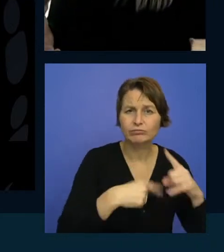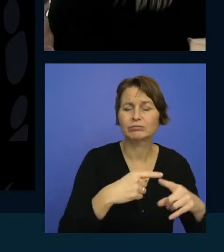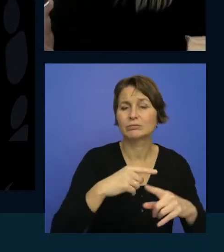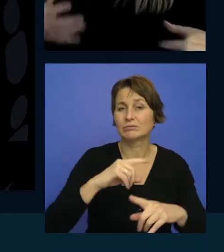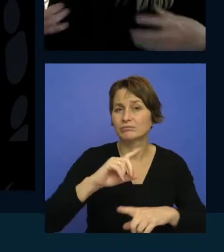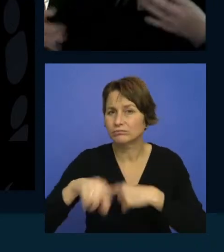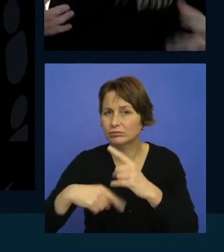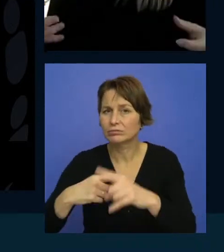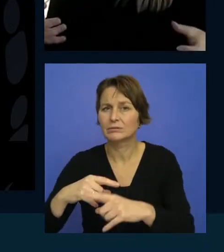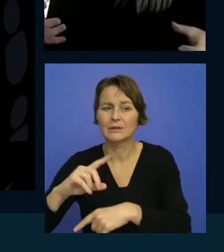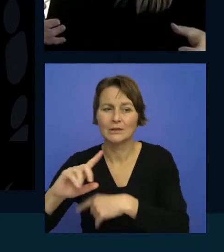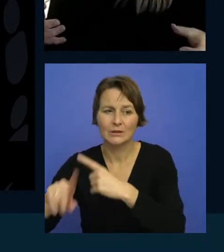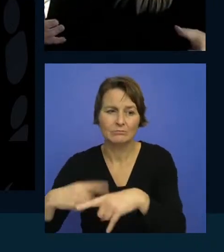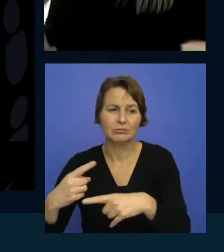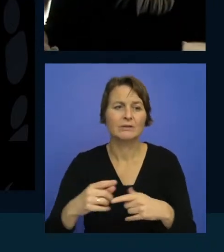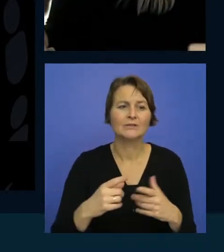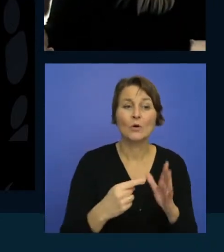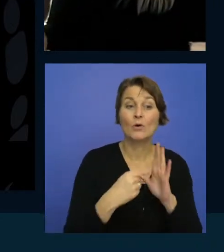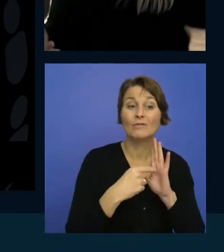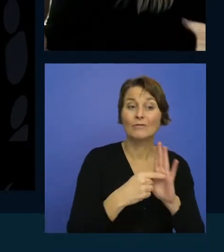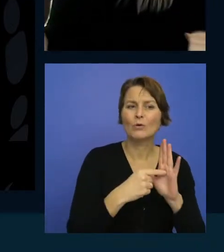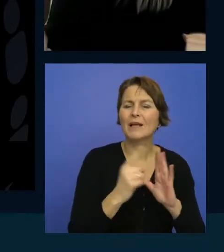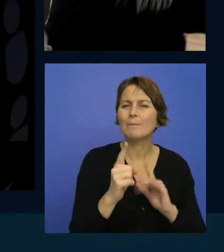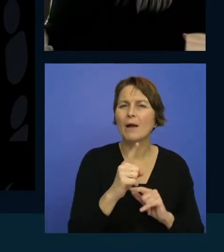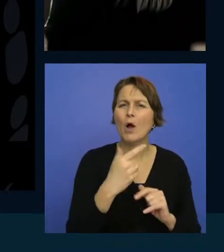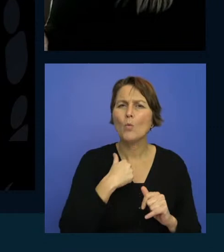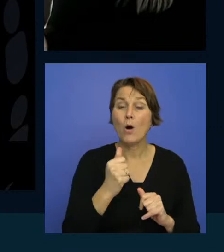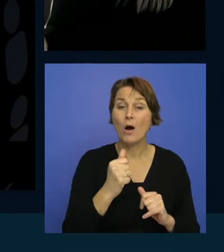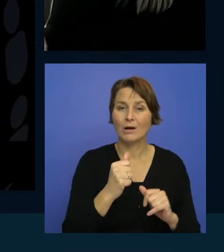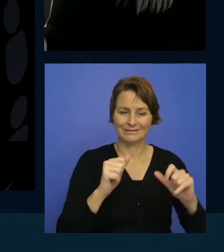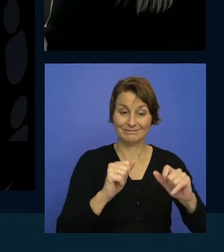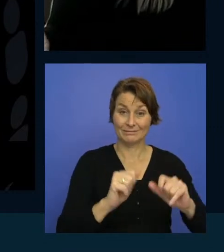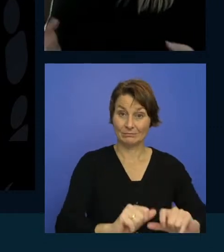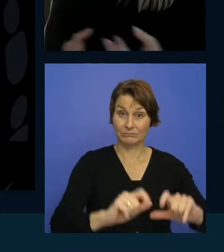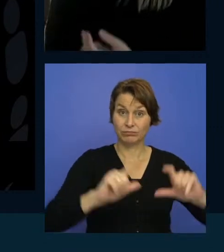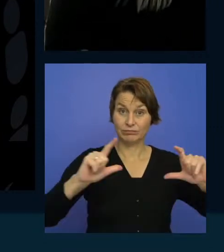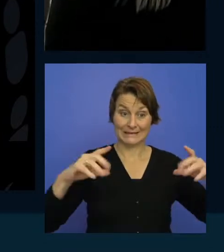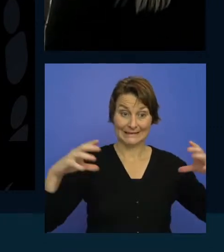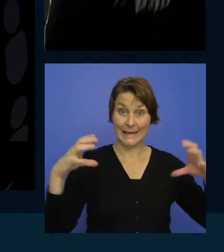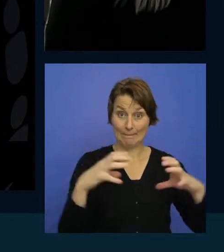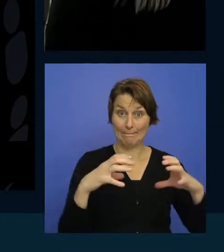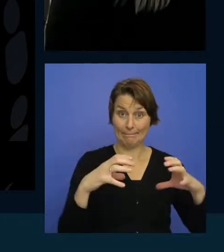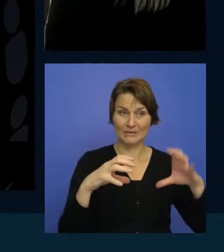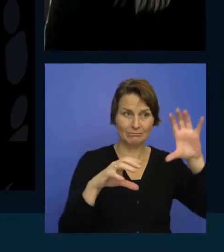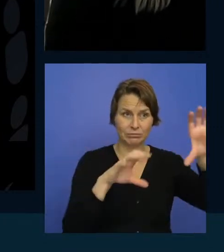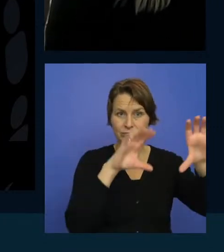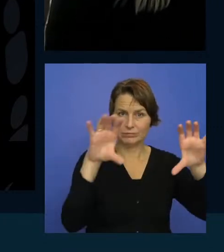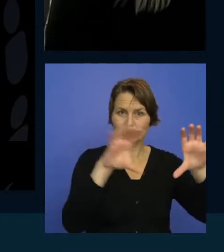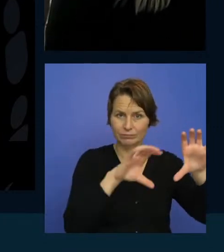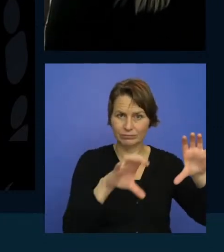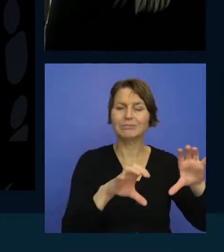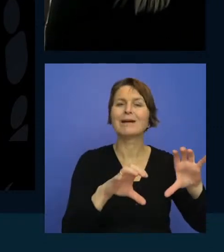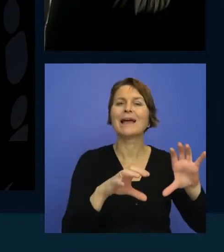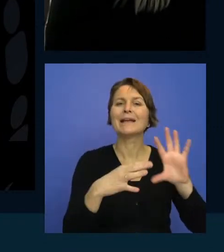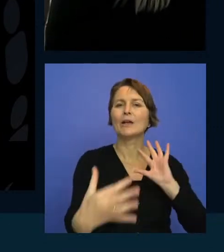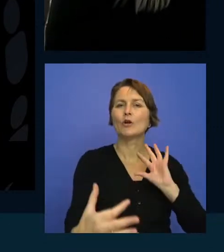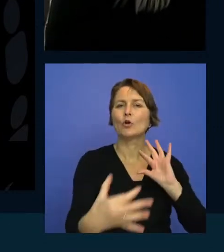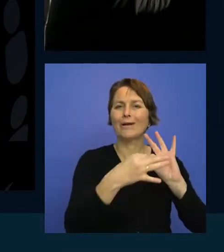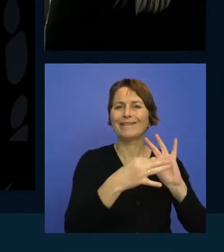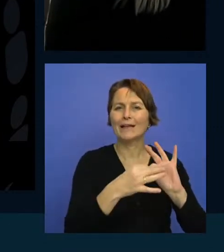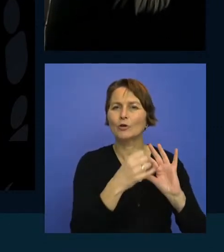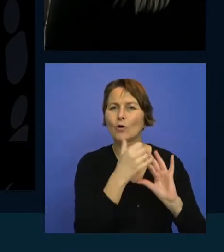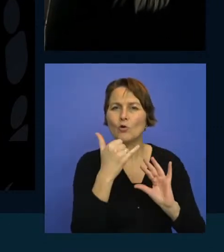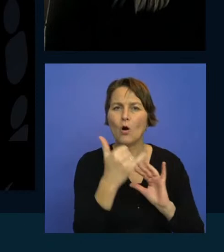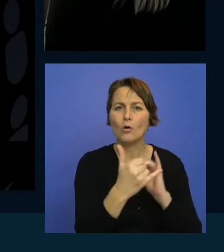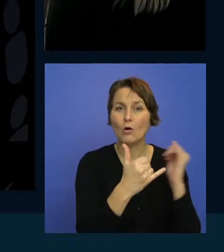call quality and call data that you have in regards to Teams. I'll be showing you some good